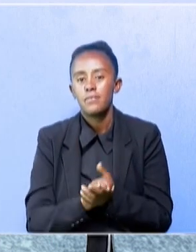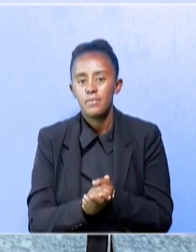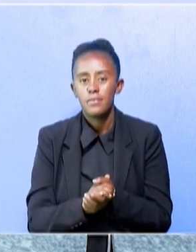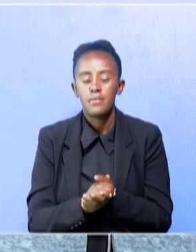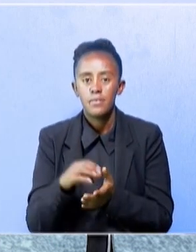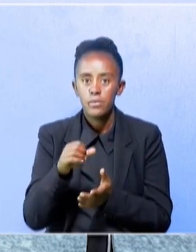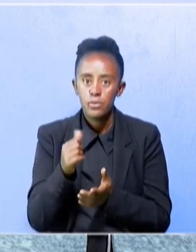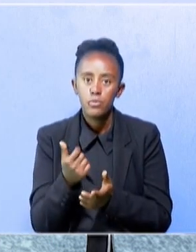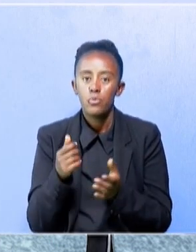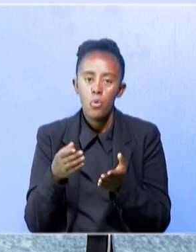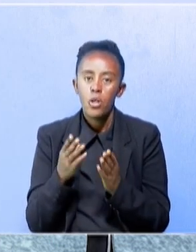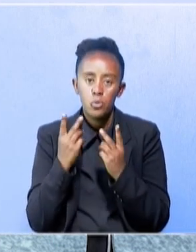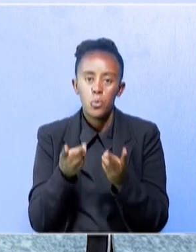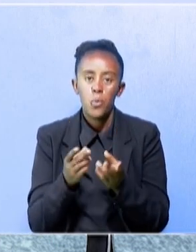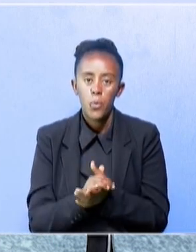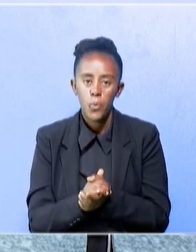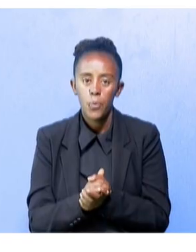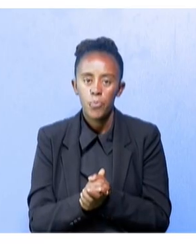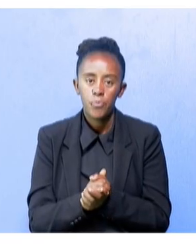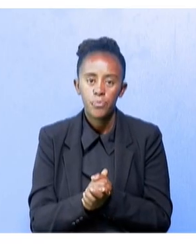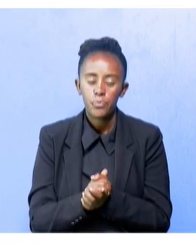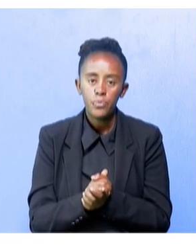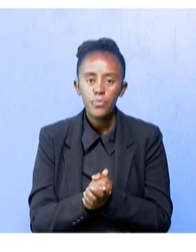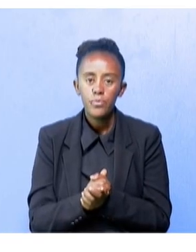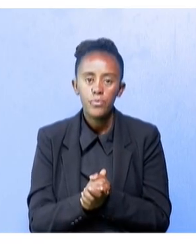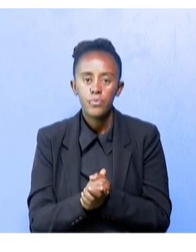that is, let's go. Good.